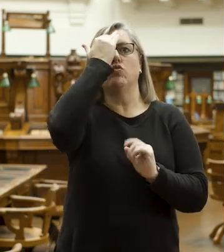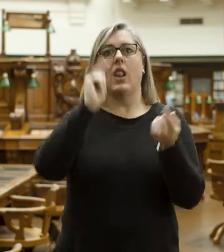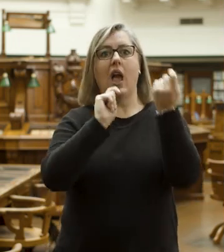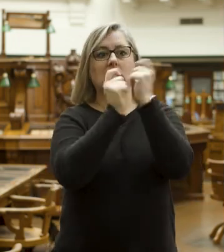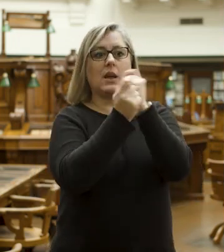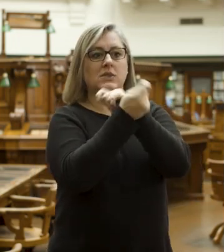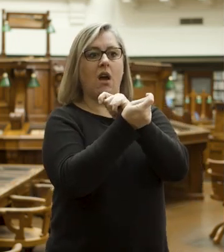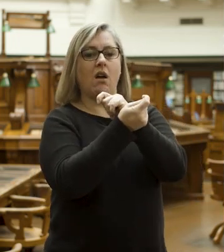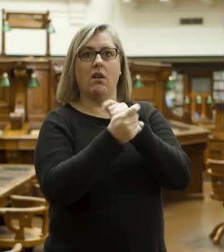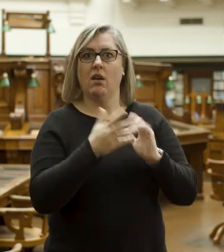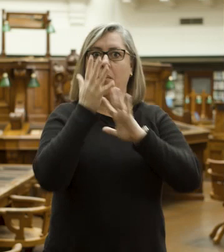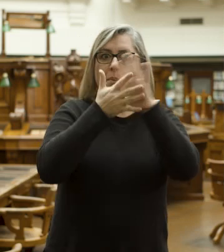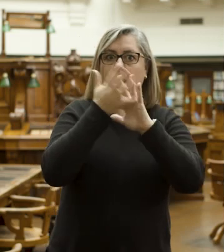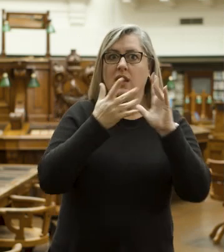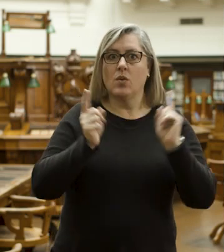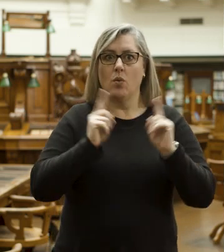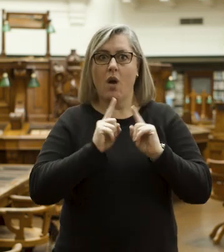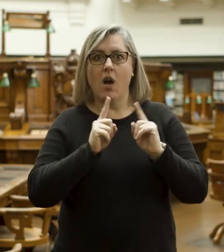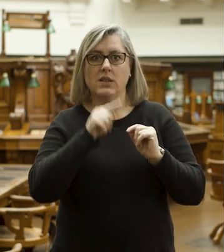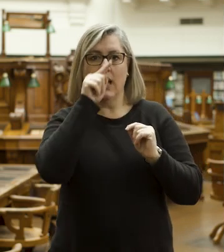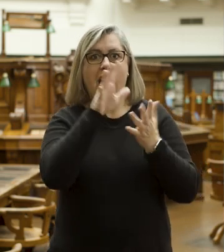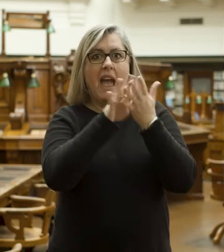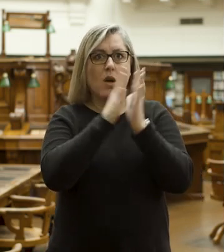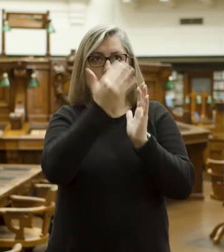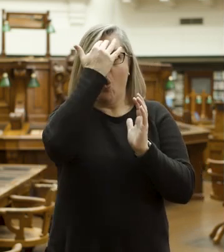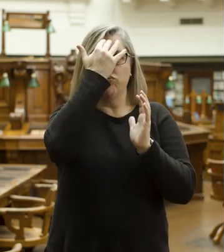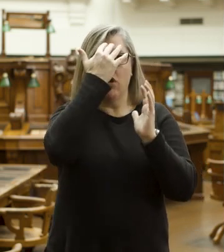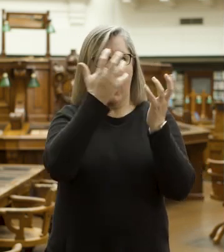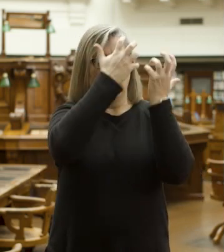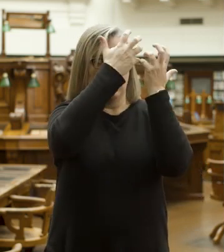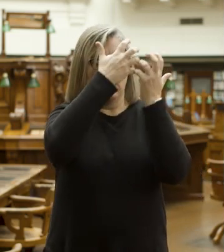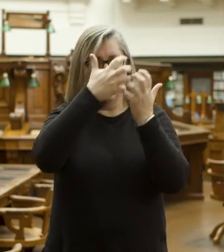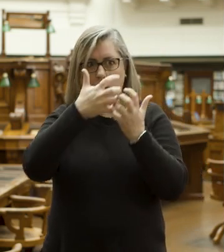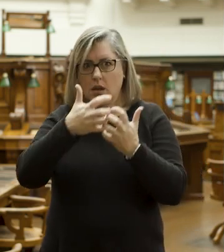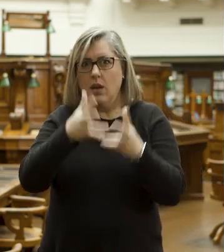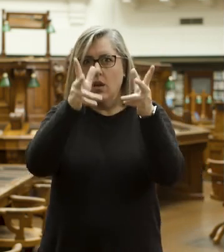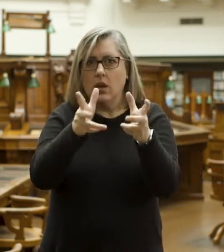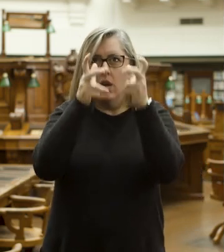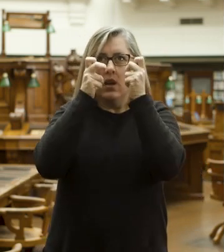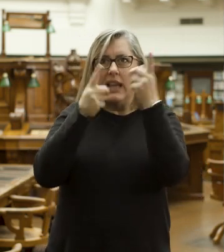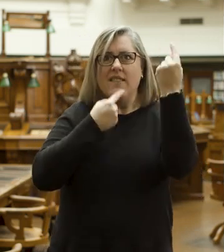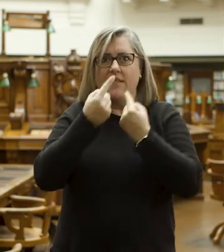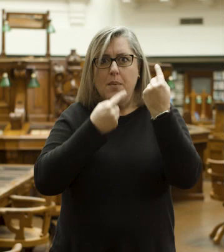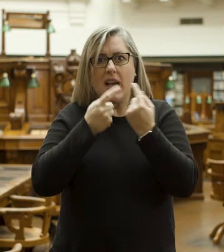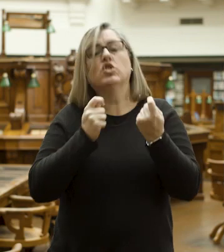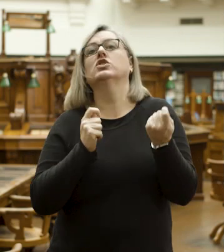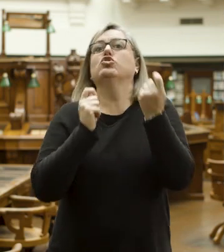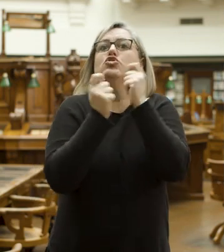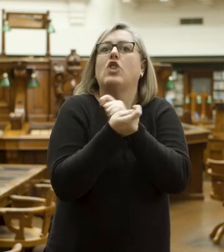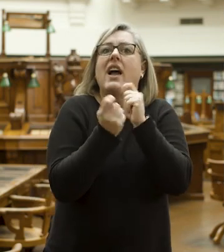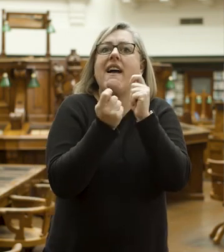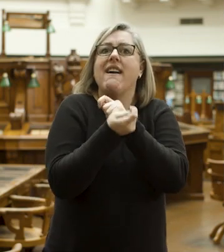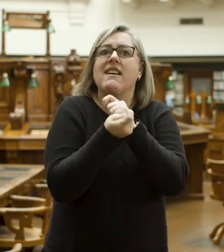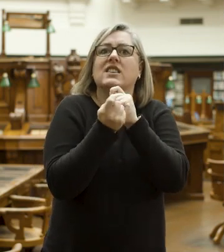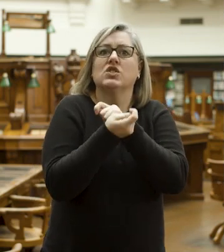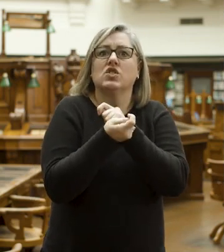adapter. What this does is that it adapts the way in which your brain perceives information, the way it